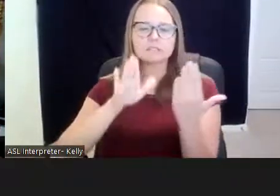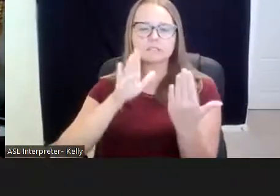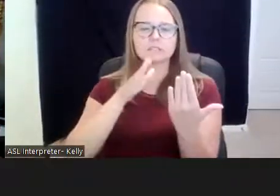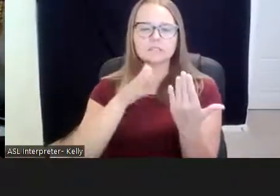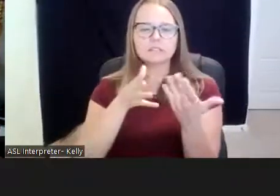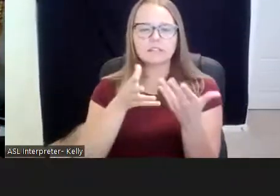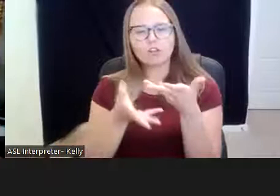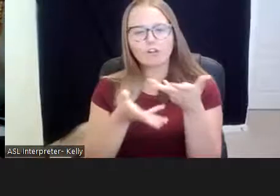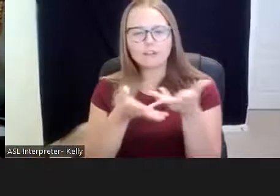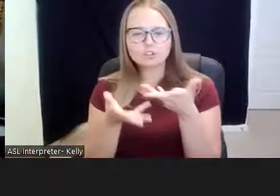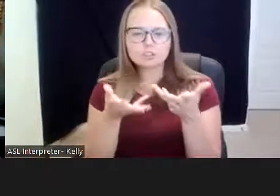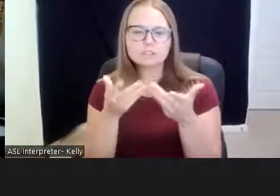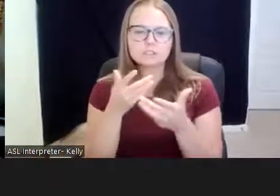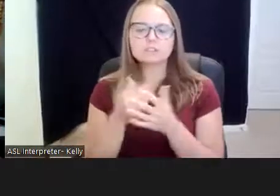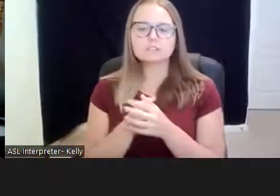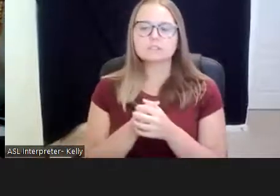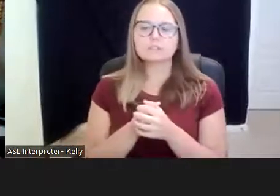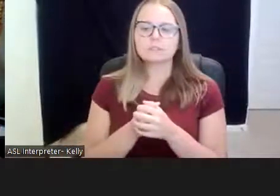interactions.